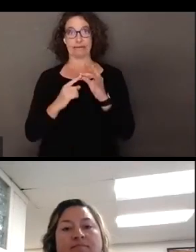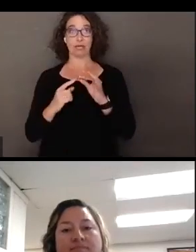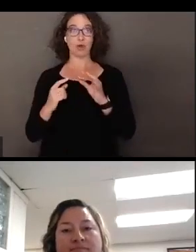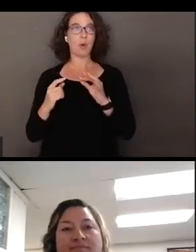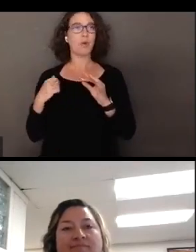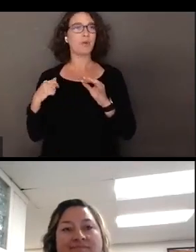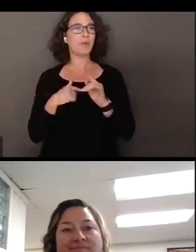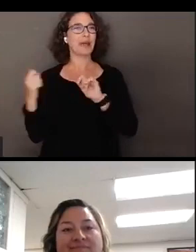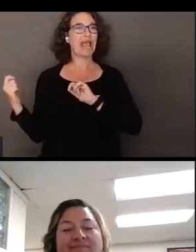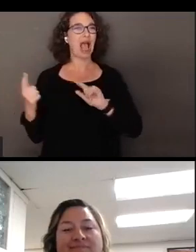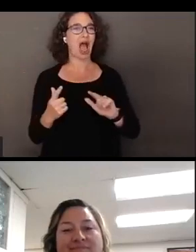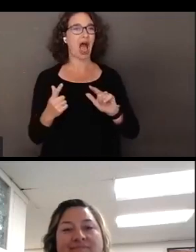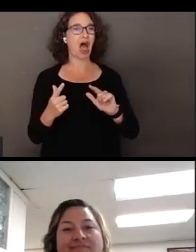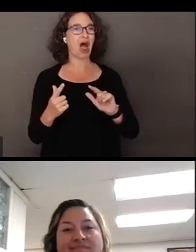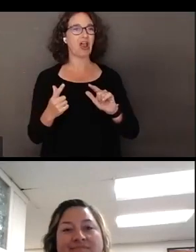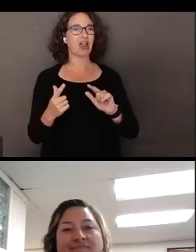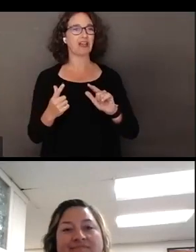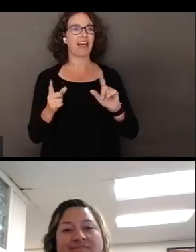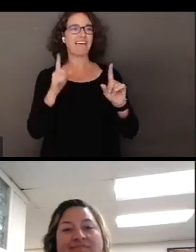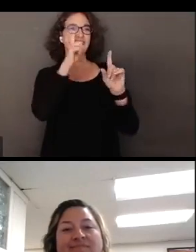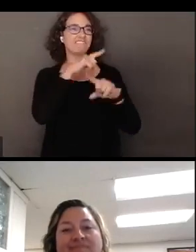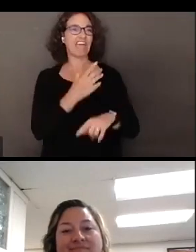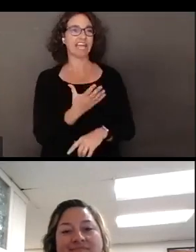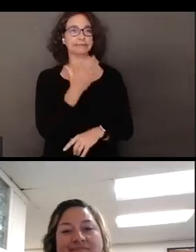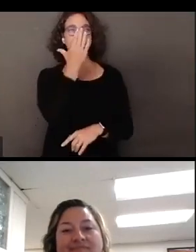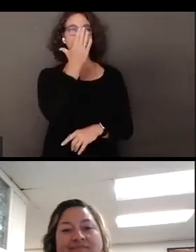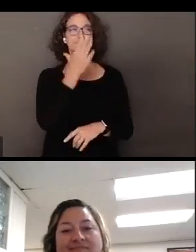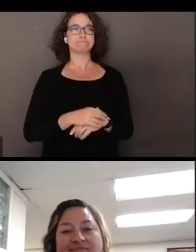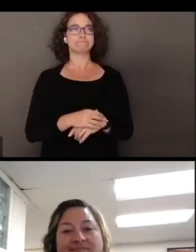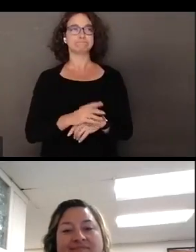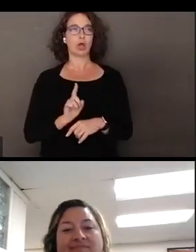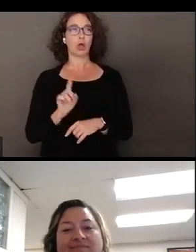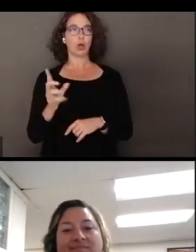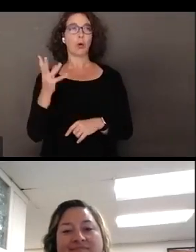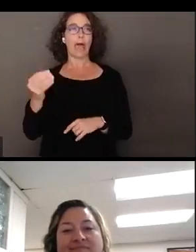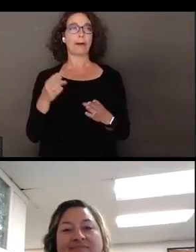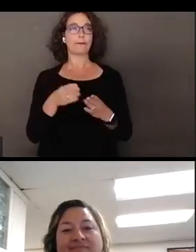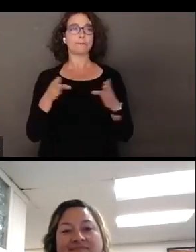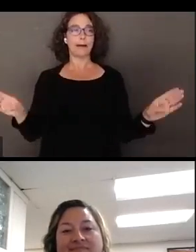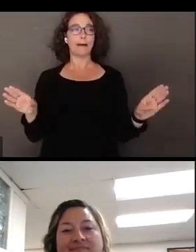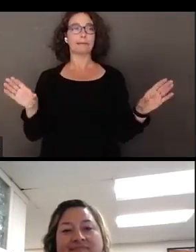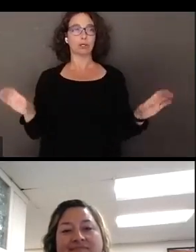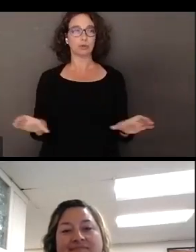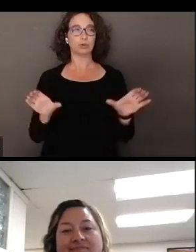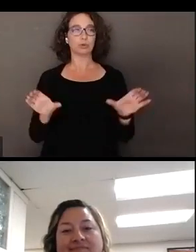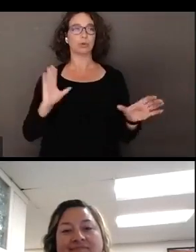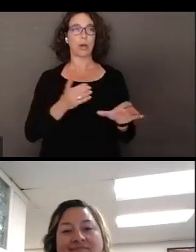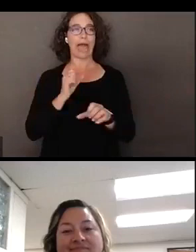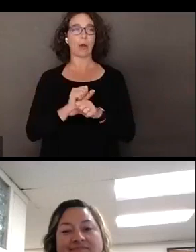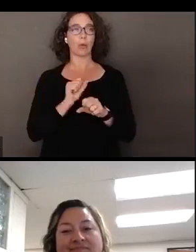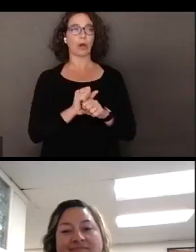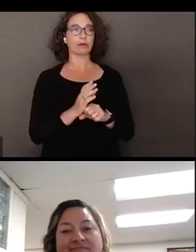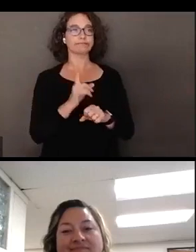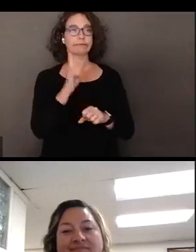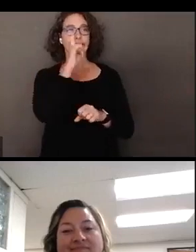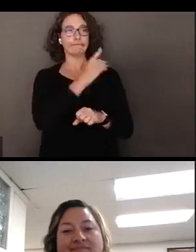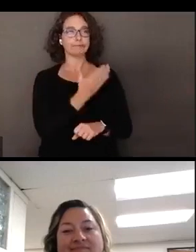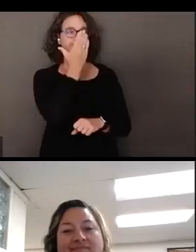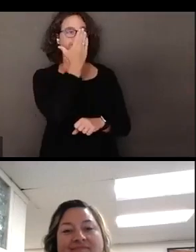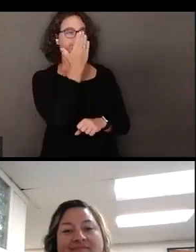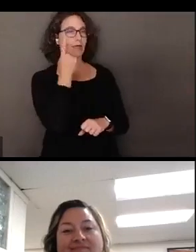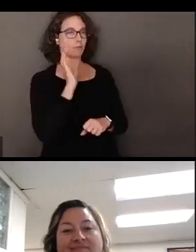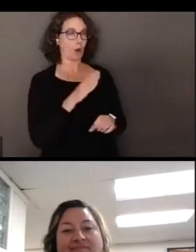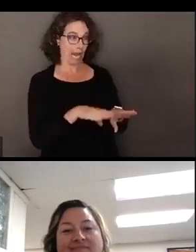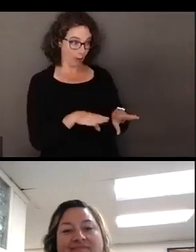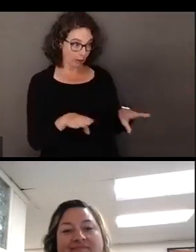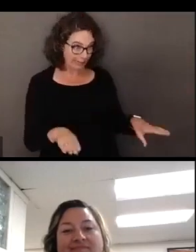face, right? We all put up a face to go out into public and to get our jobs done, and, you know, even to our kids who need to see